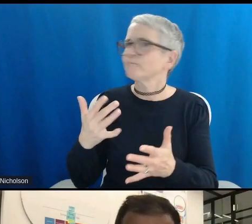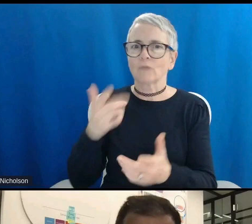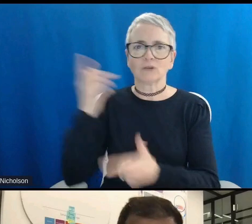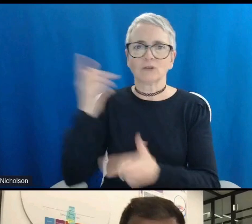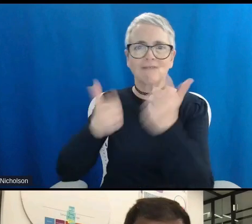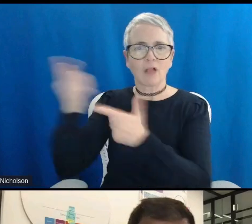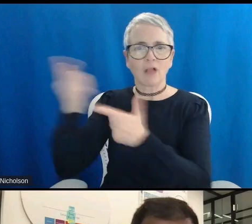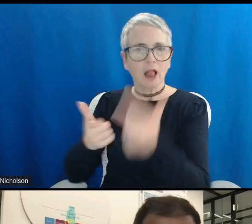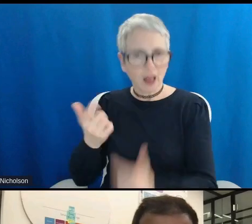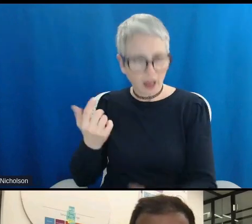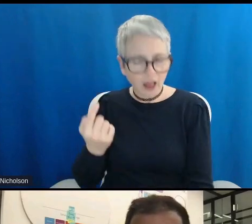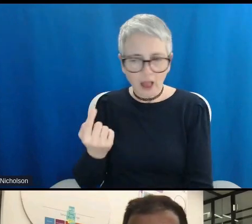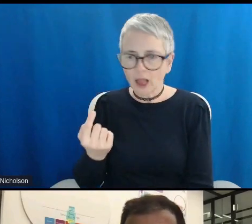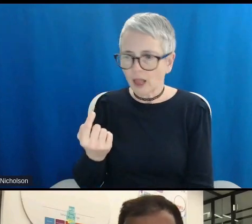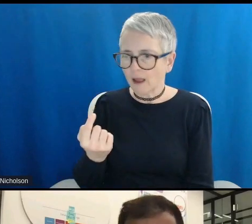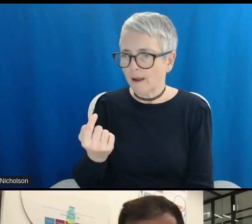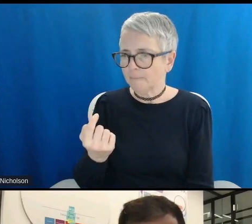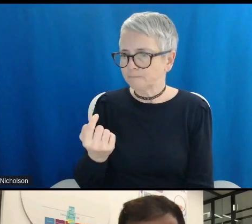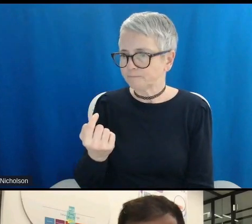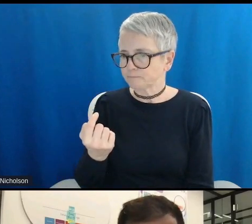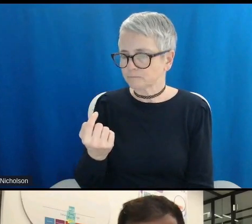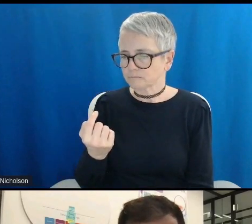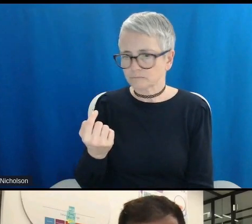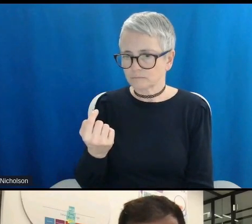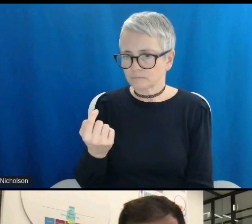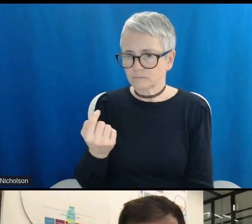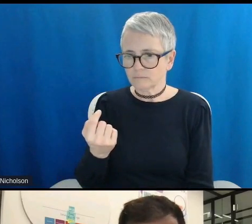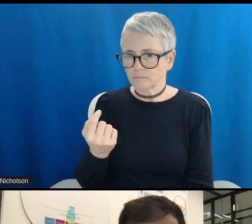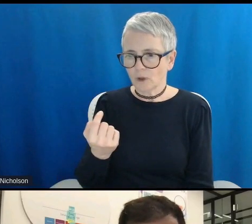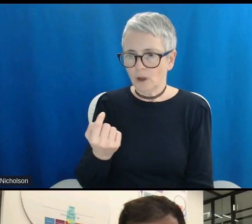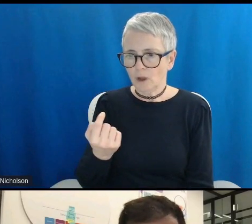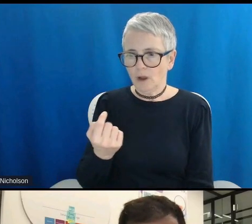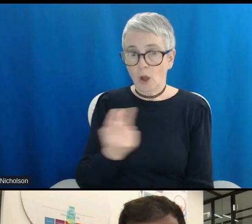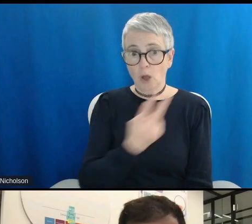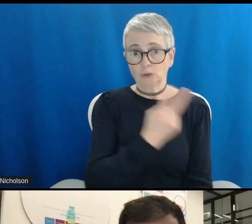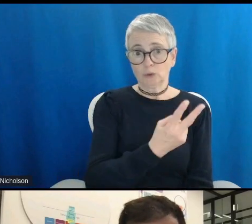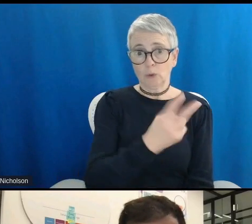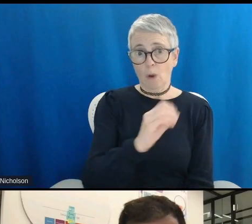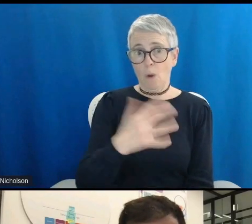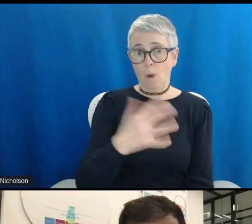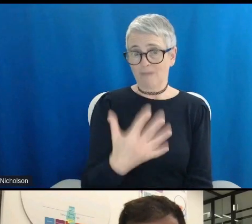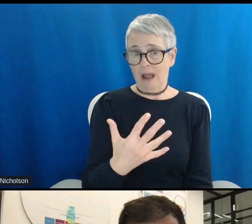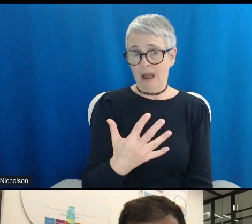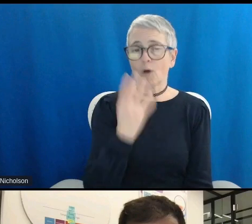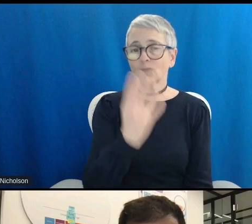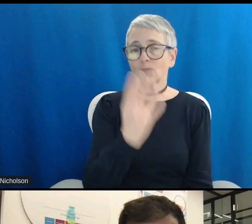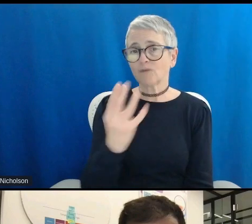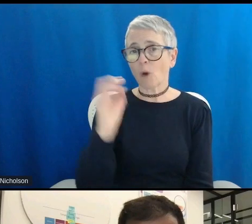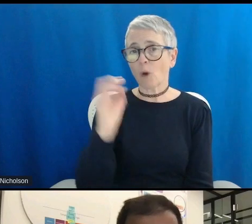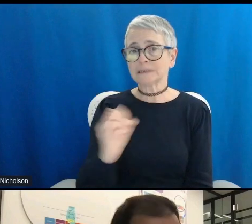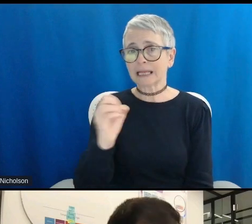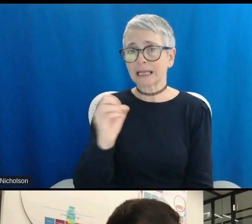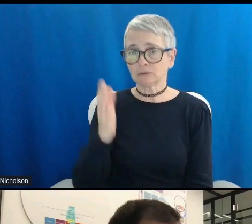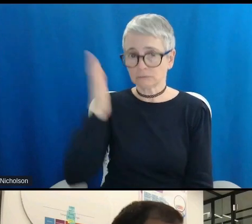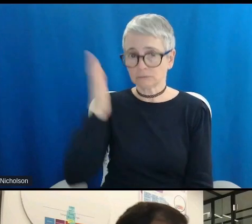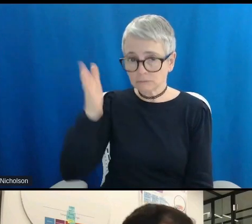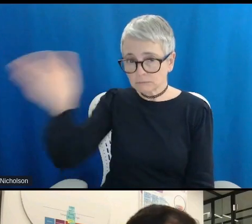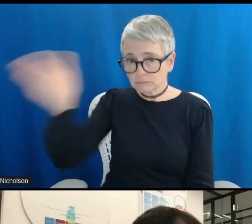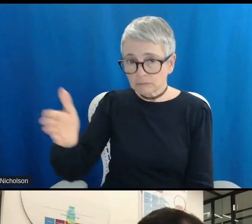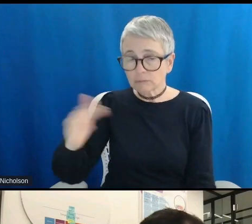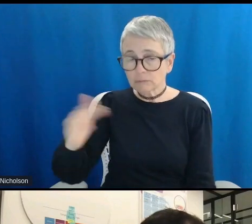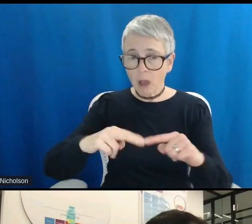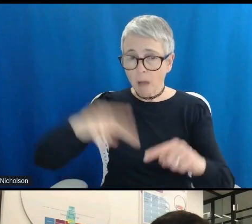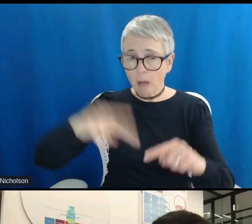our travel, it has gone from 2005, 44%. To 76%. And